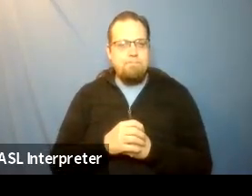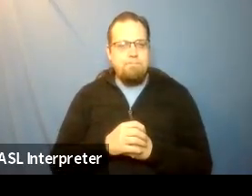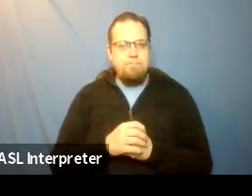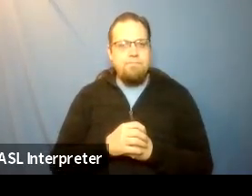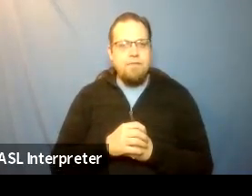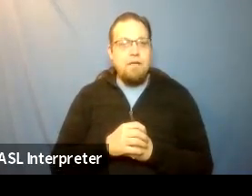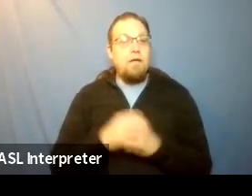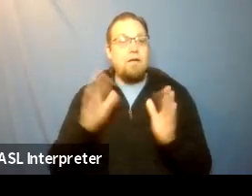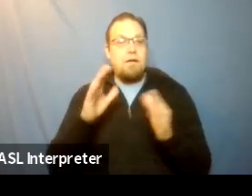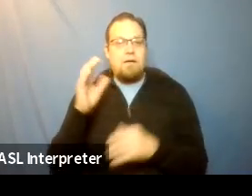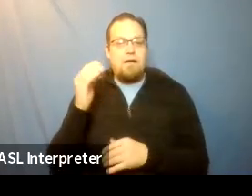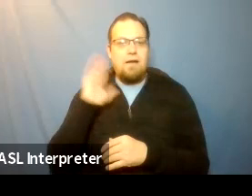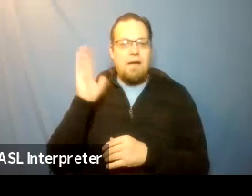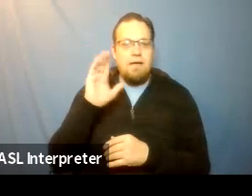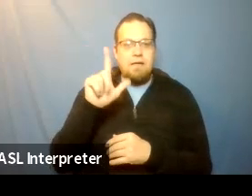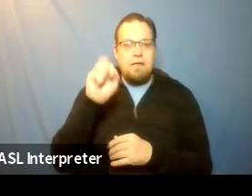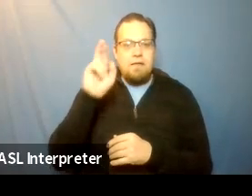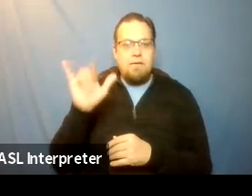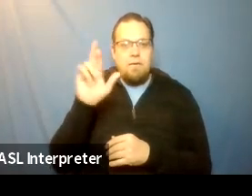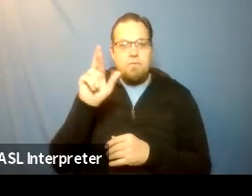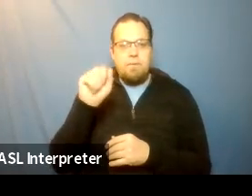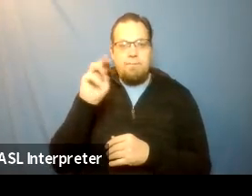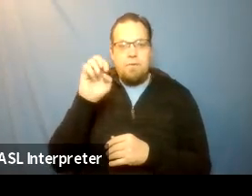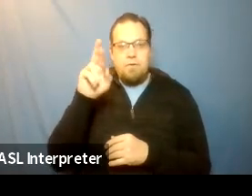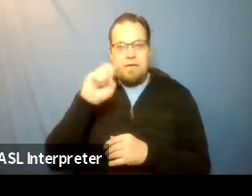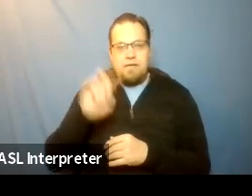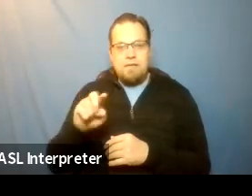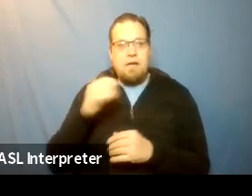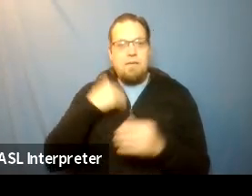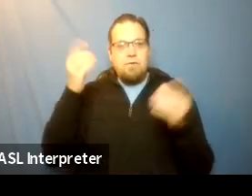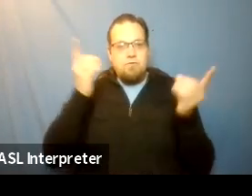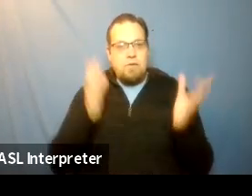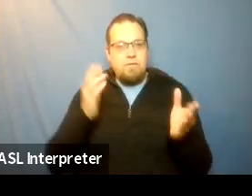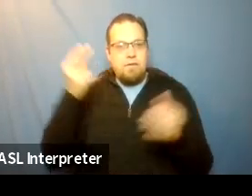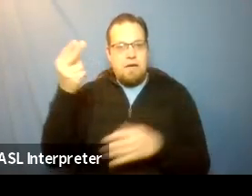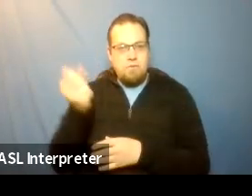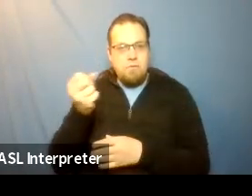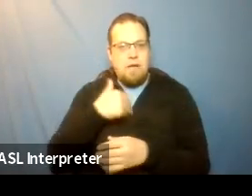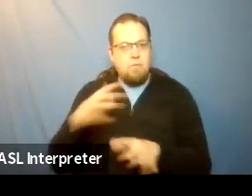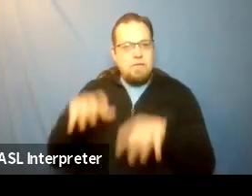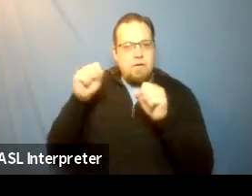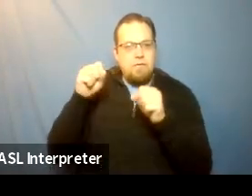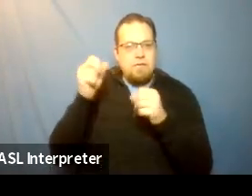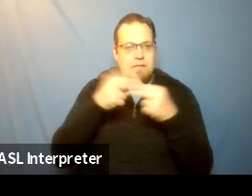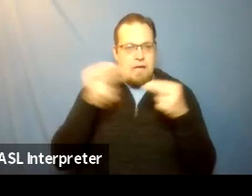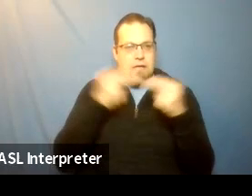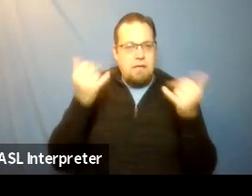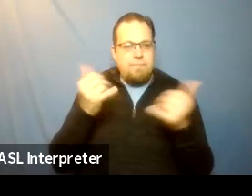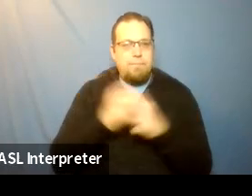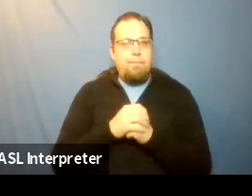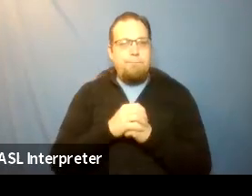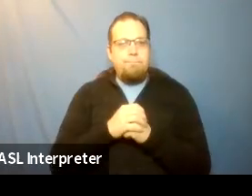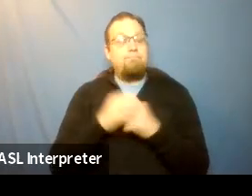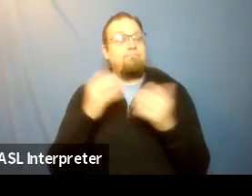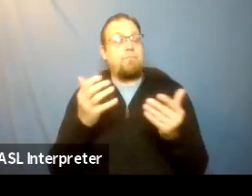Hello, I'm Larry Ramirez. I'm the director of high schools. As I was introduced earlier, I'll take over here the slides.